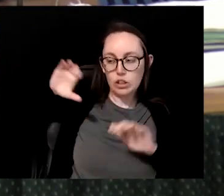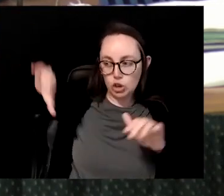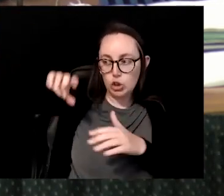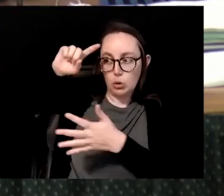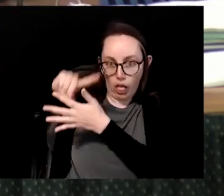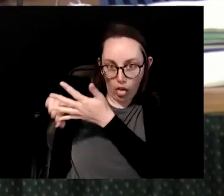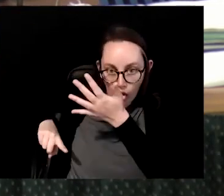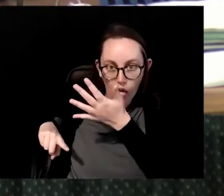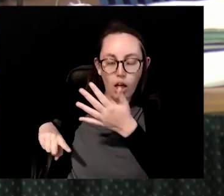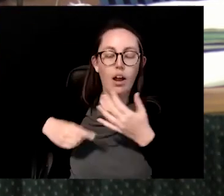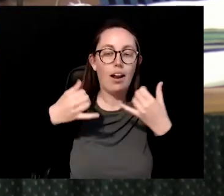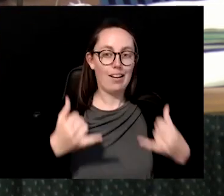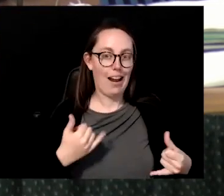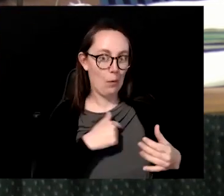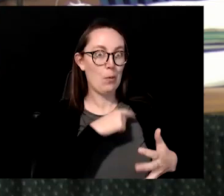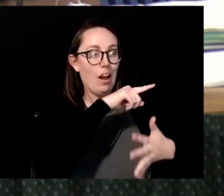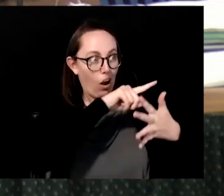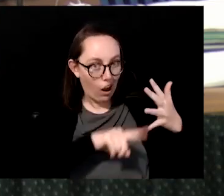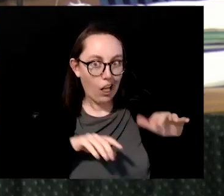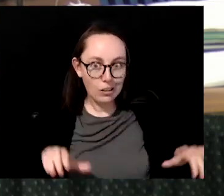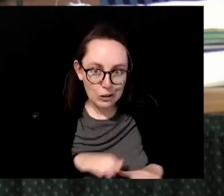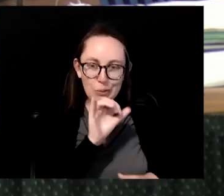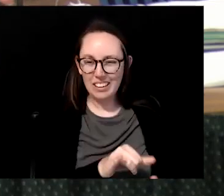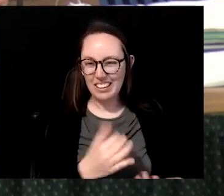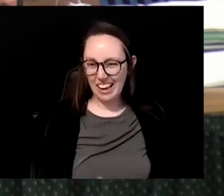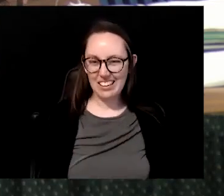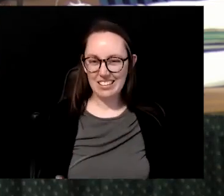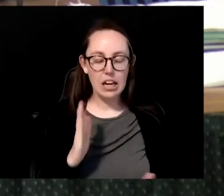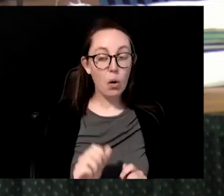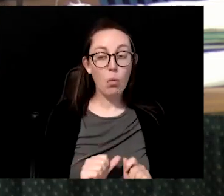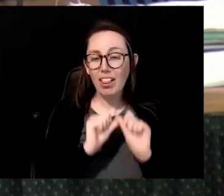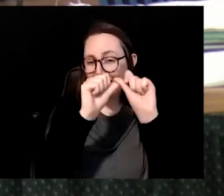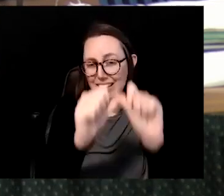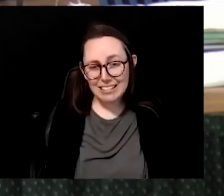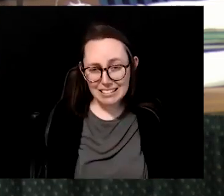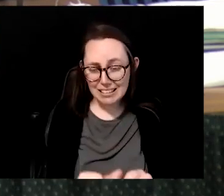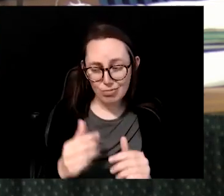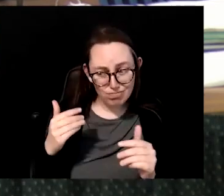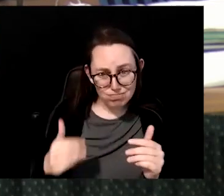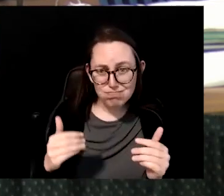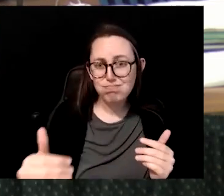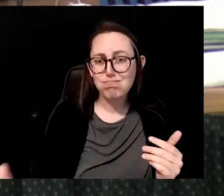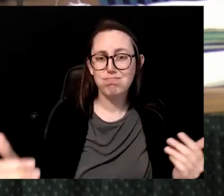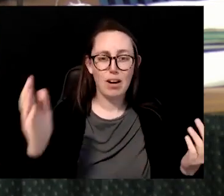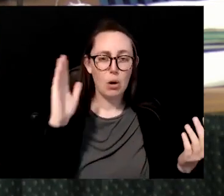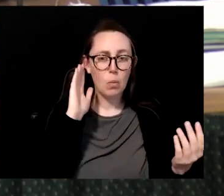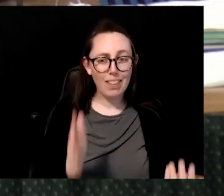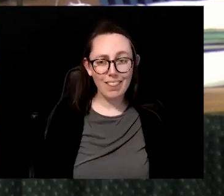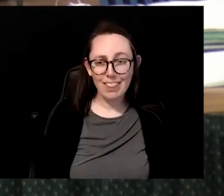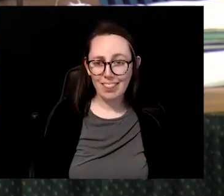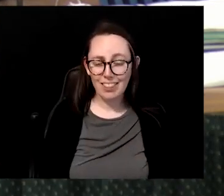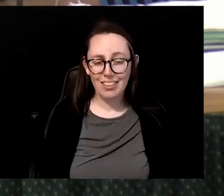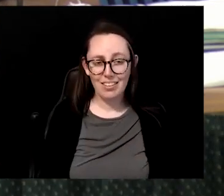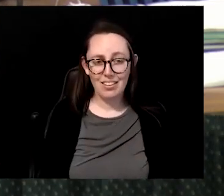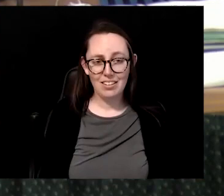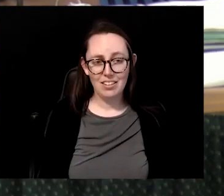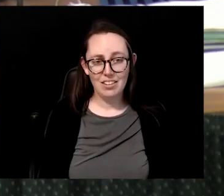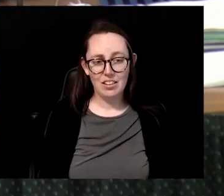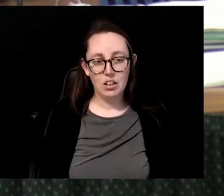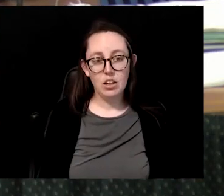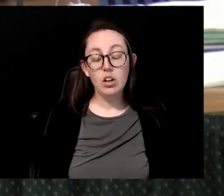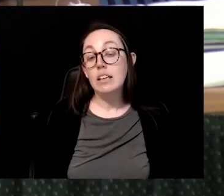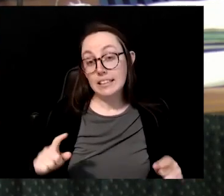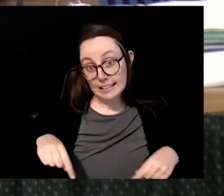and so you know we've had a series of delays uh for various